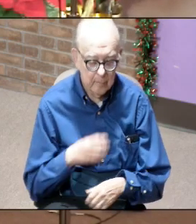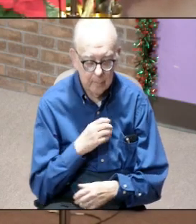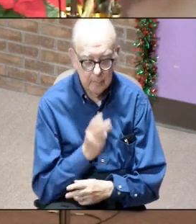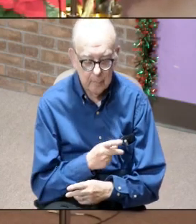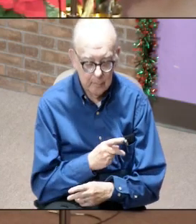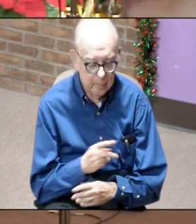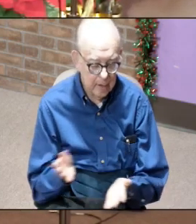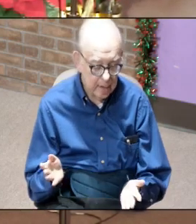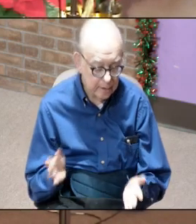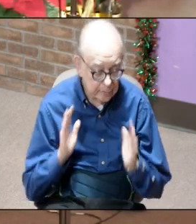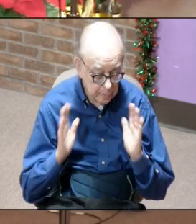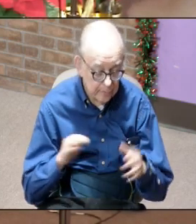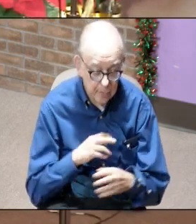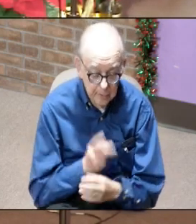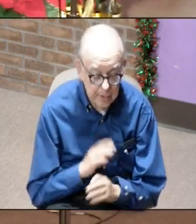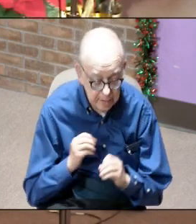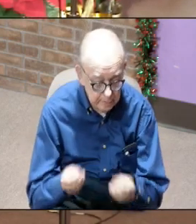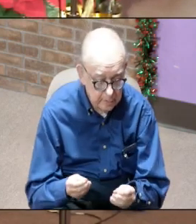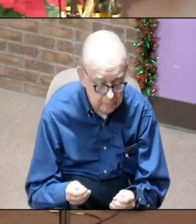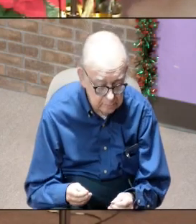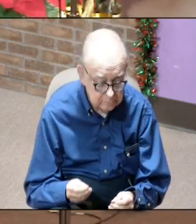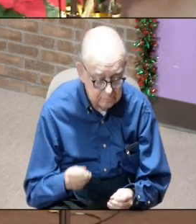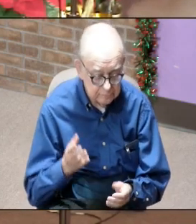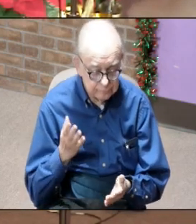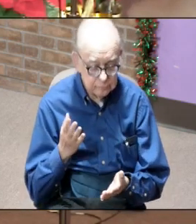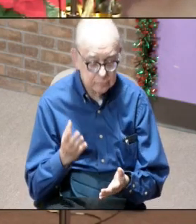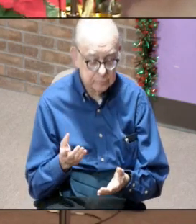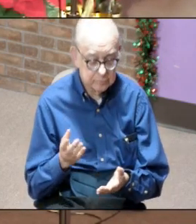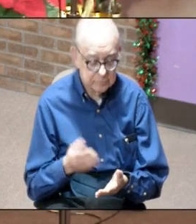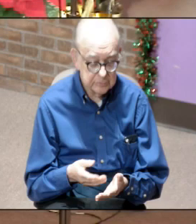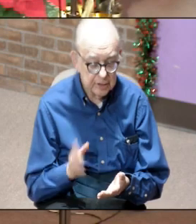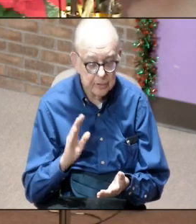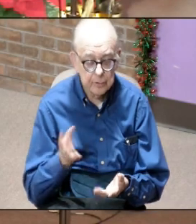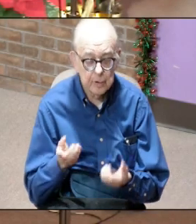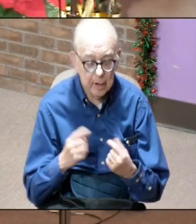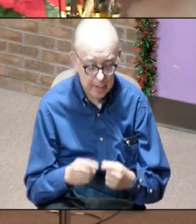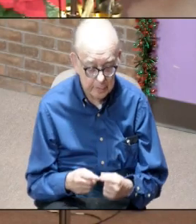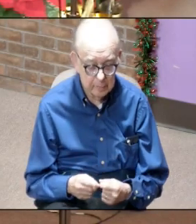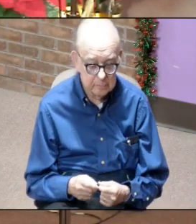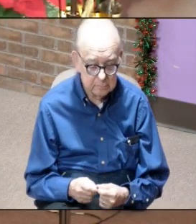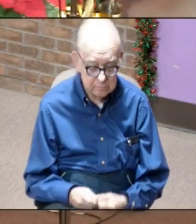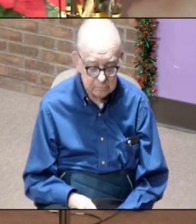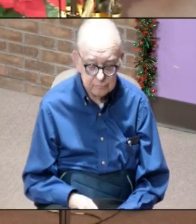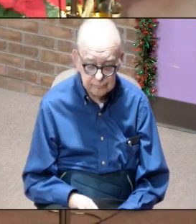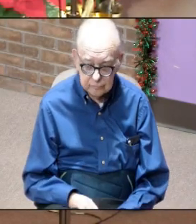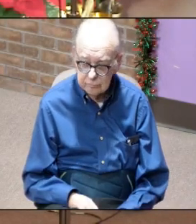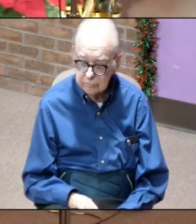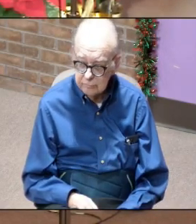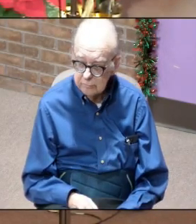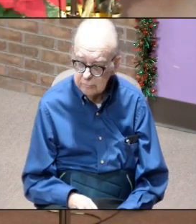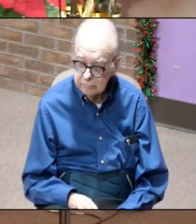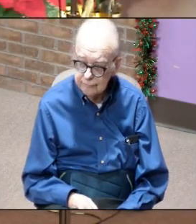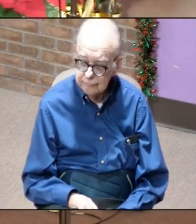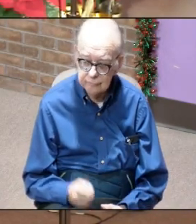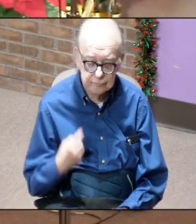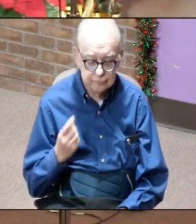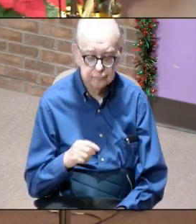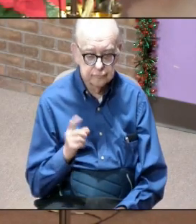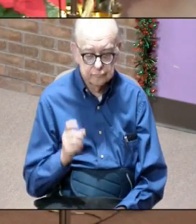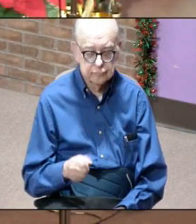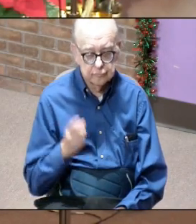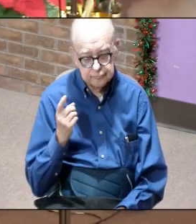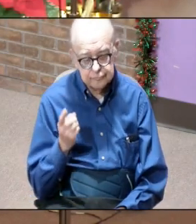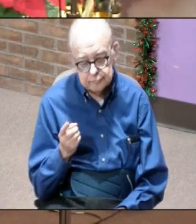and his great authority. This is what's coming. This is what's going to appear. We need